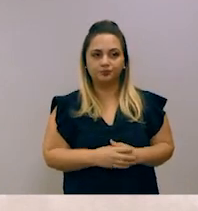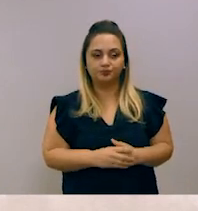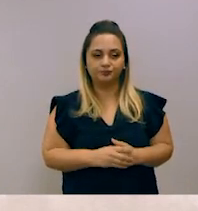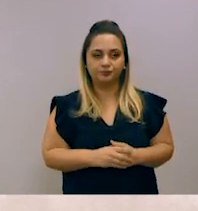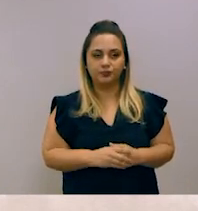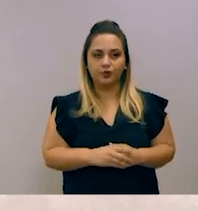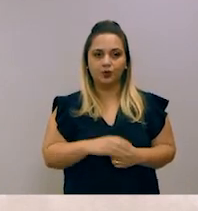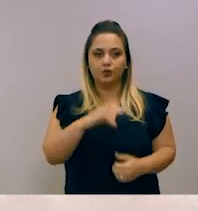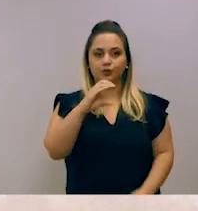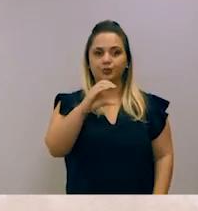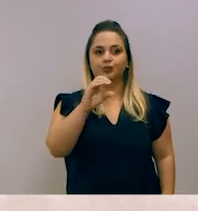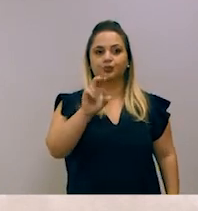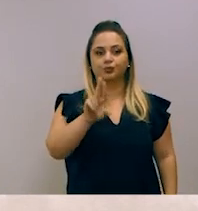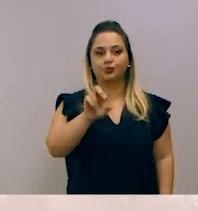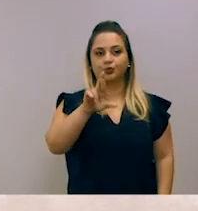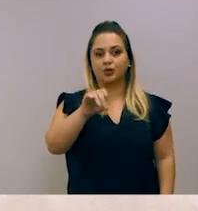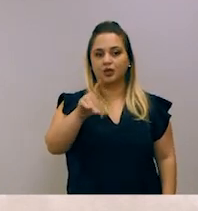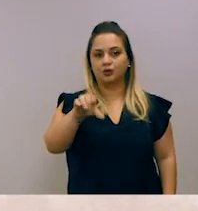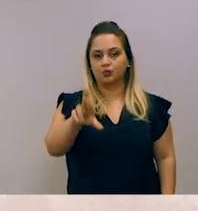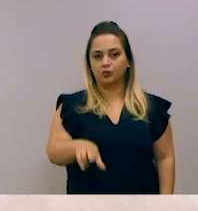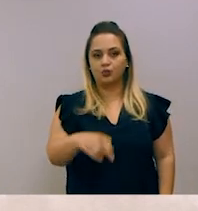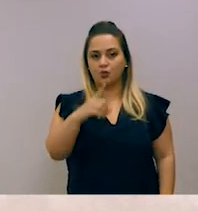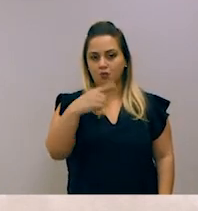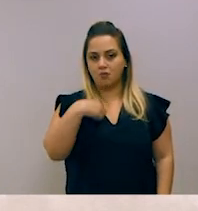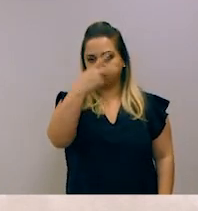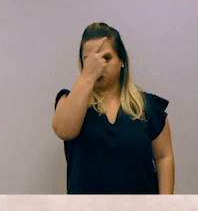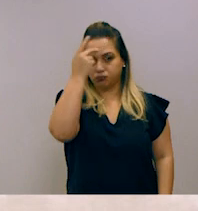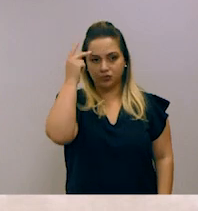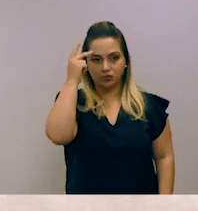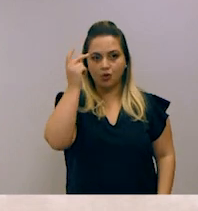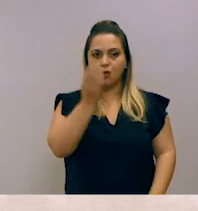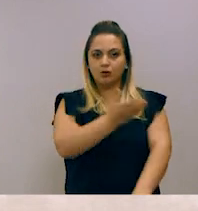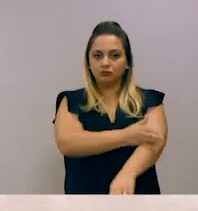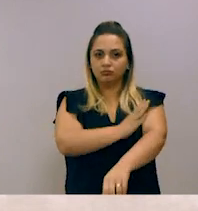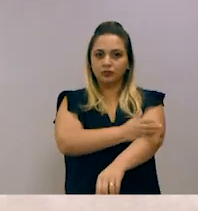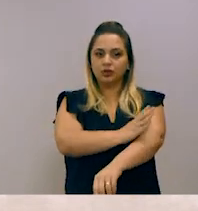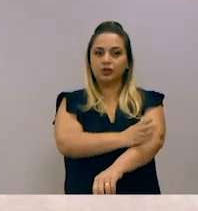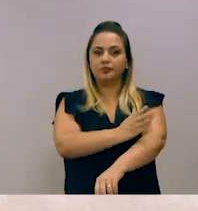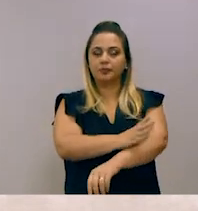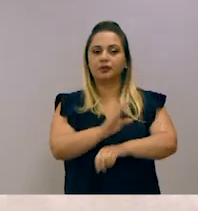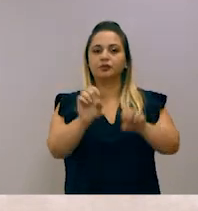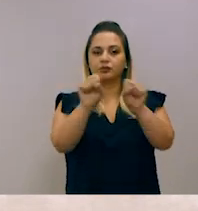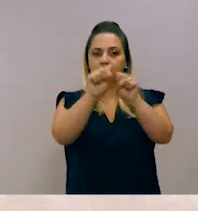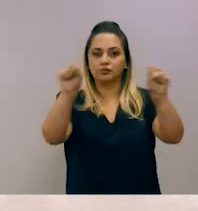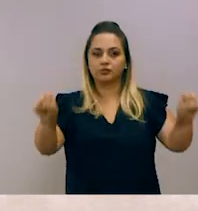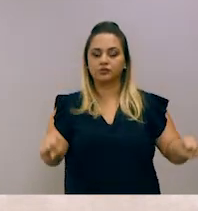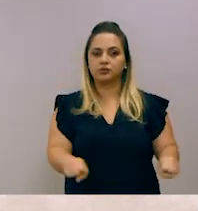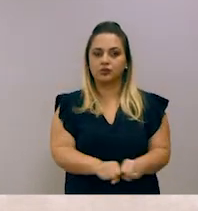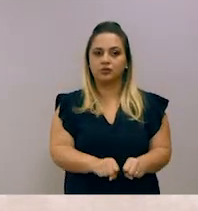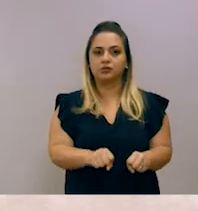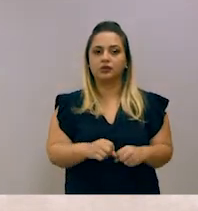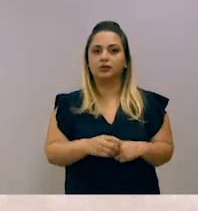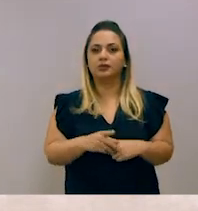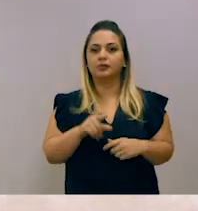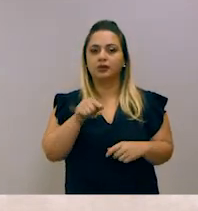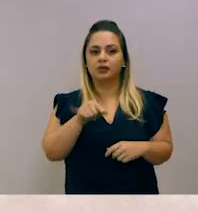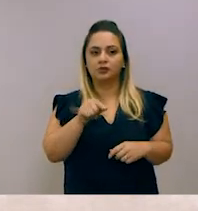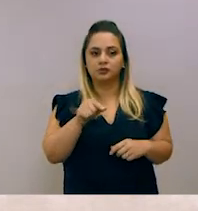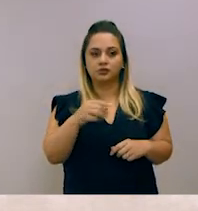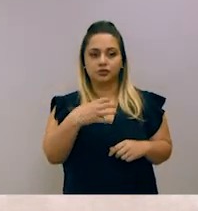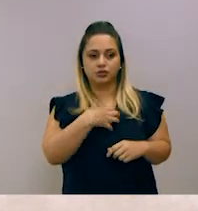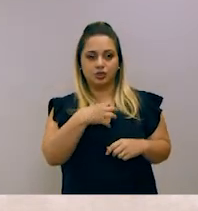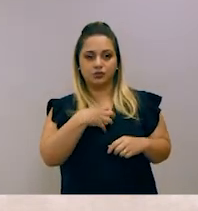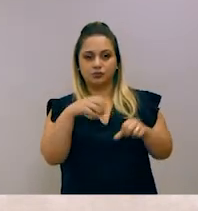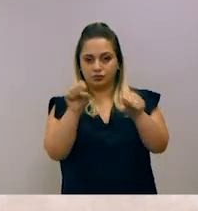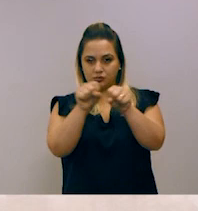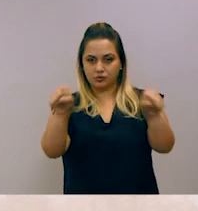I have the curator before the pre-processing and the training of the network. They will generate this